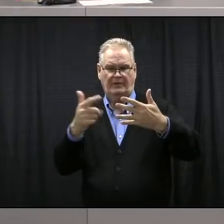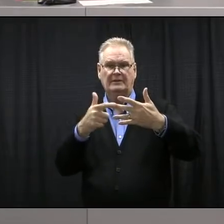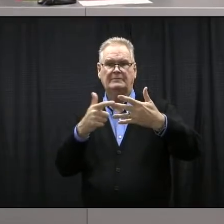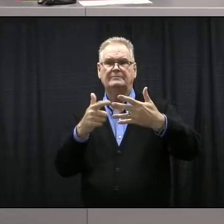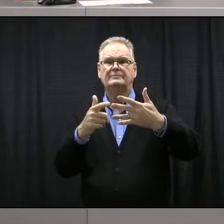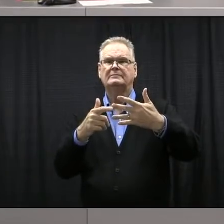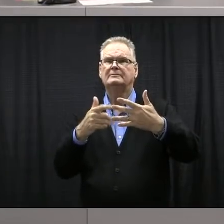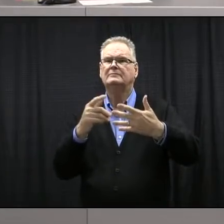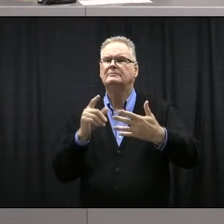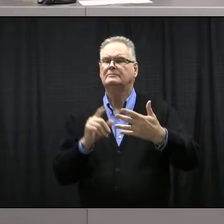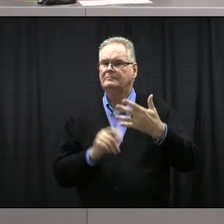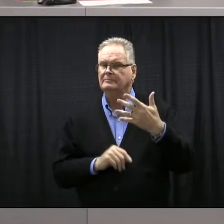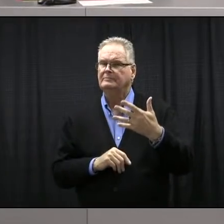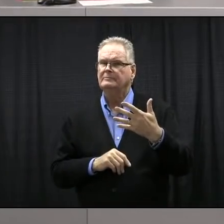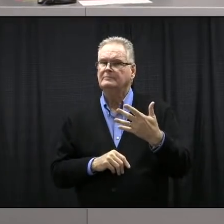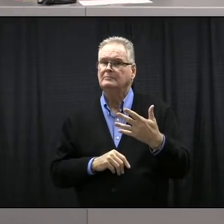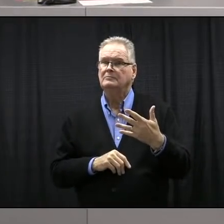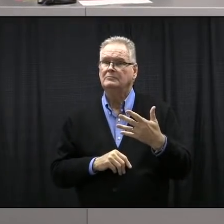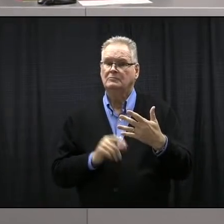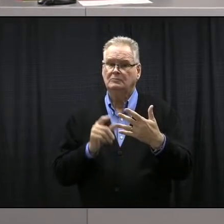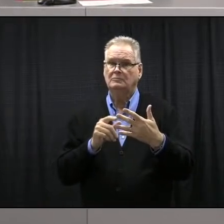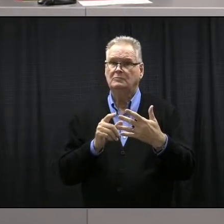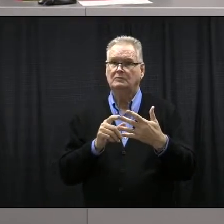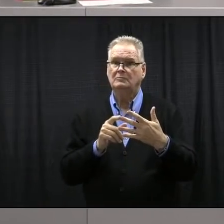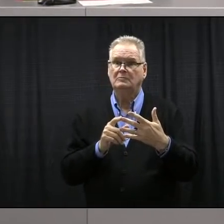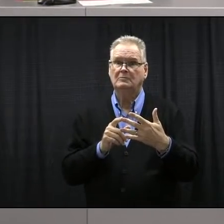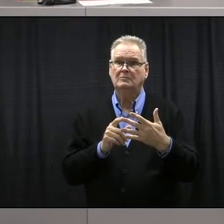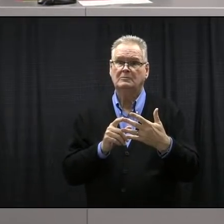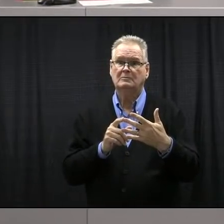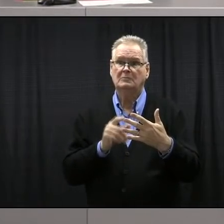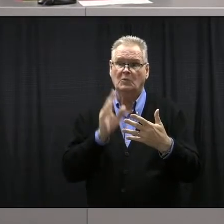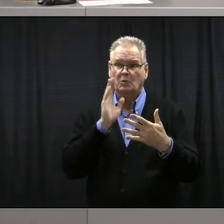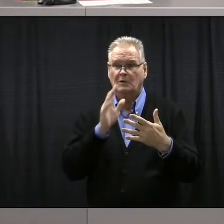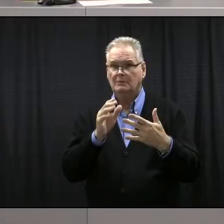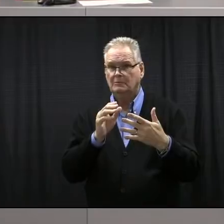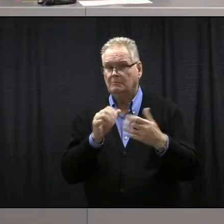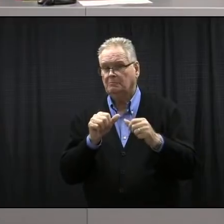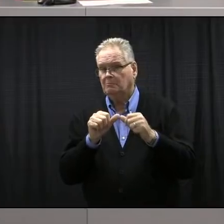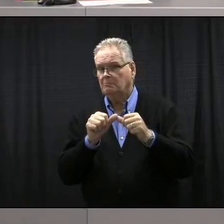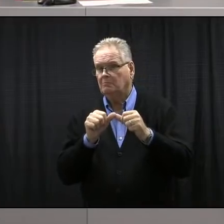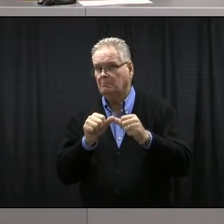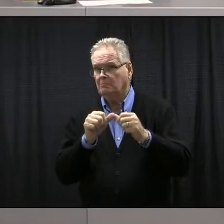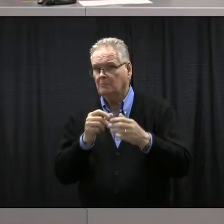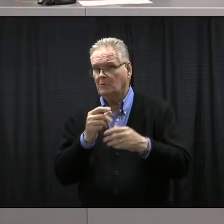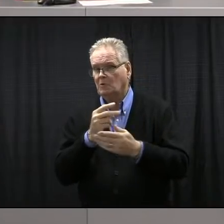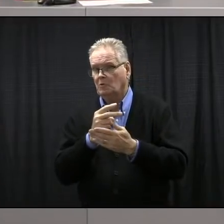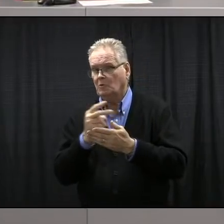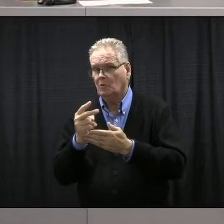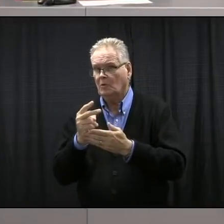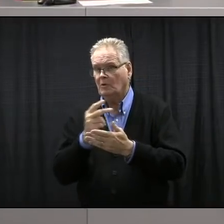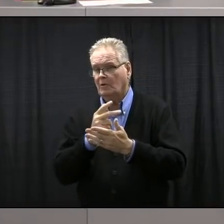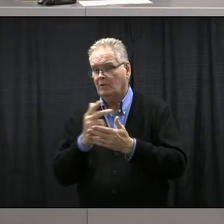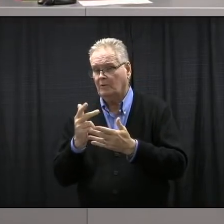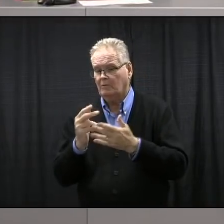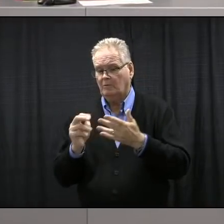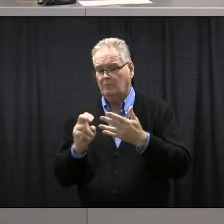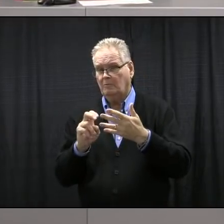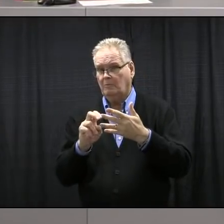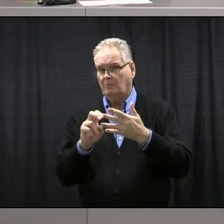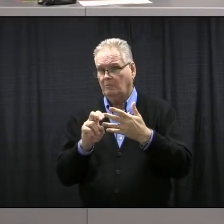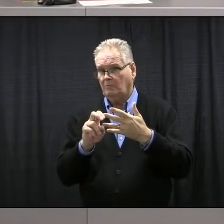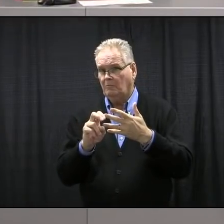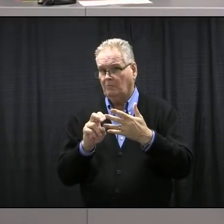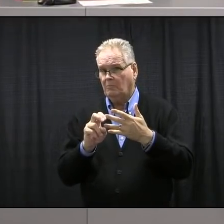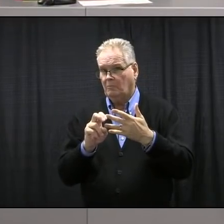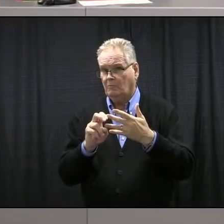of weeks. In terms of the case numbers that you need to see, what do we need to see there in order to have you feel that it's safe to be able